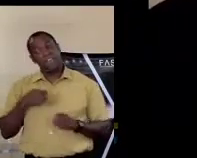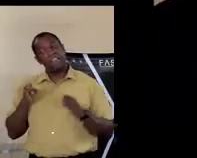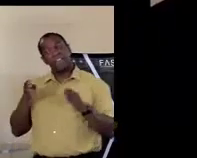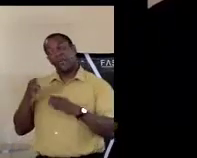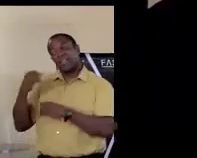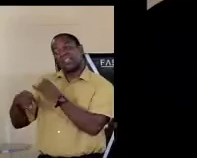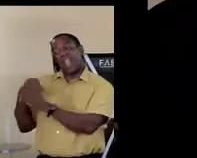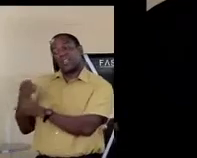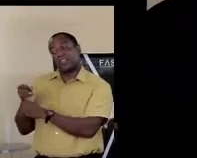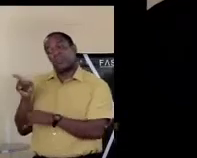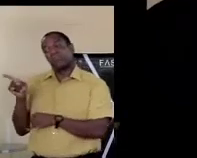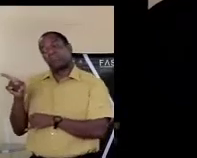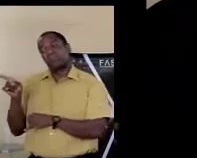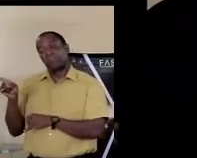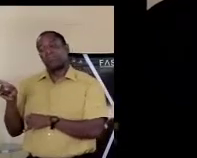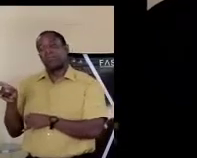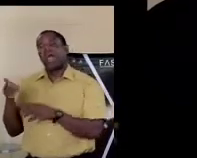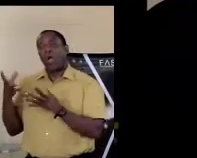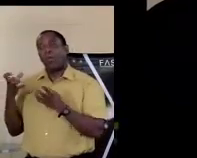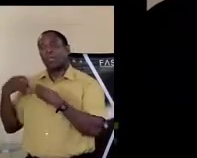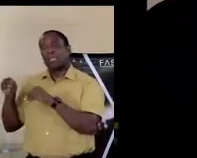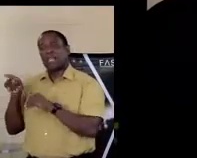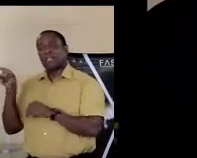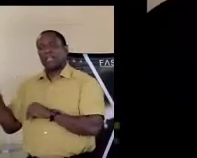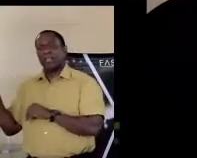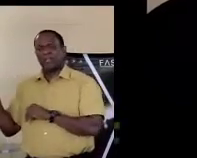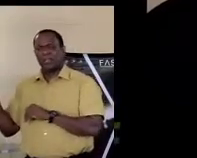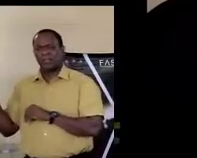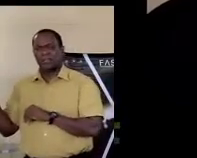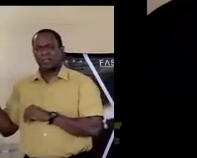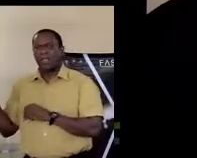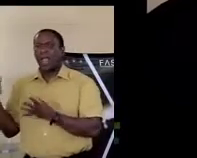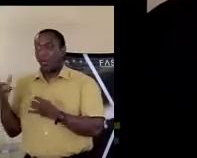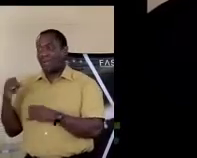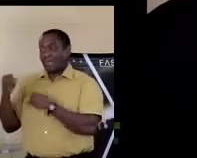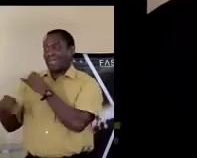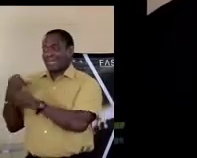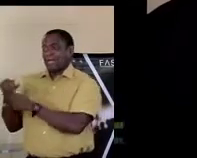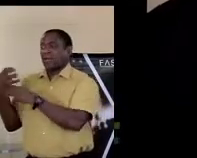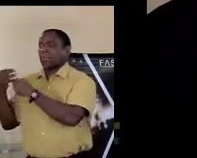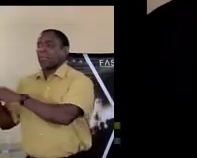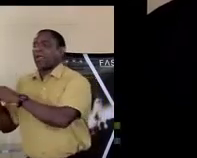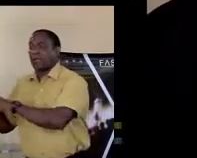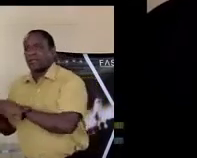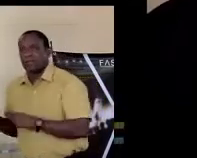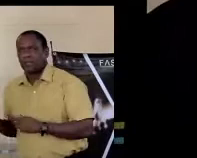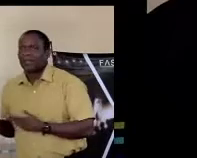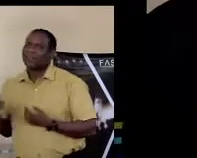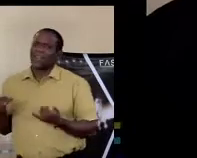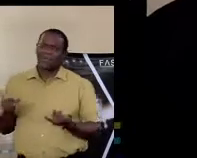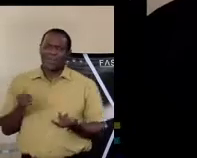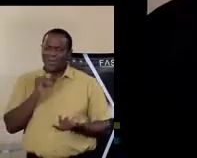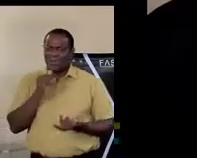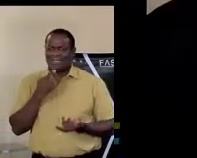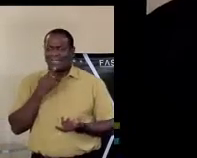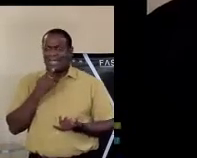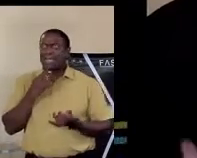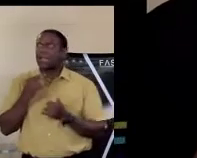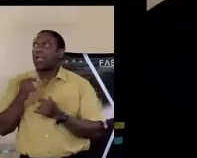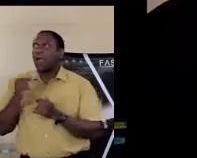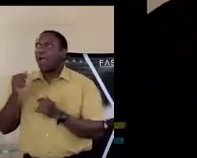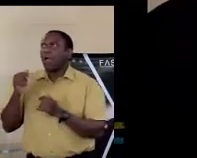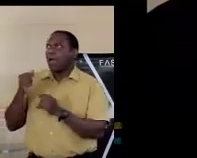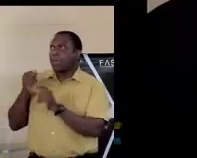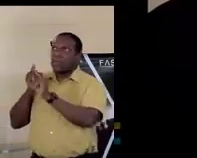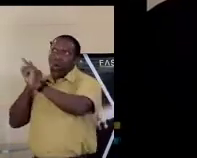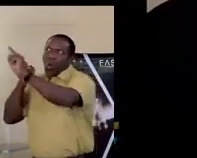international, right? I want to have that international market. Now, I'm not saying don't be ambitious. What